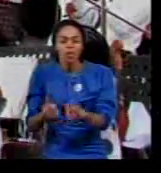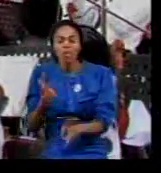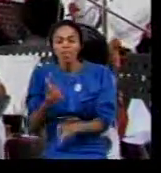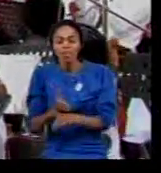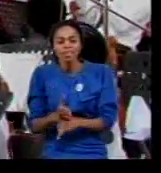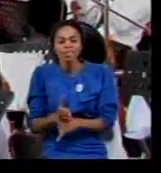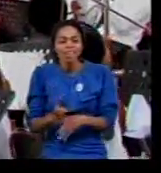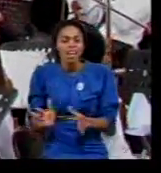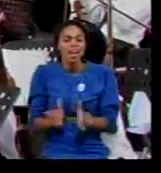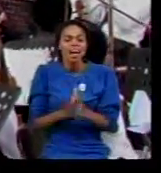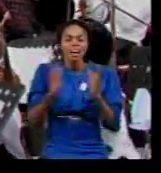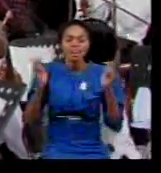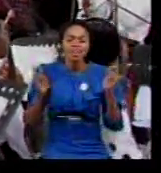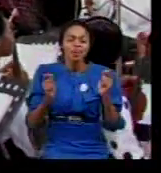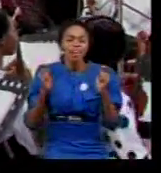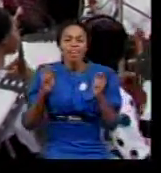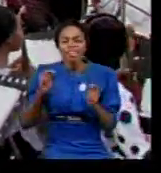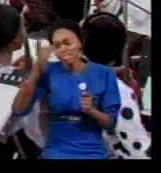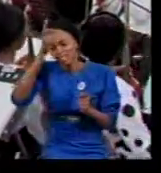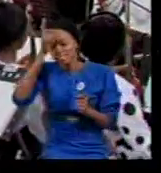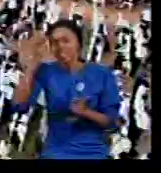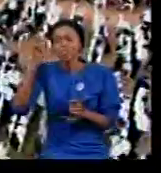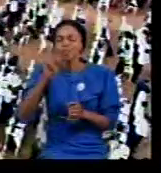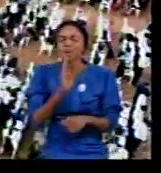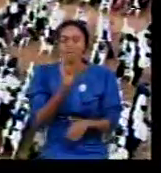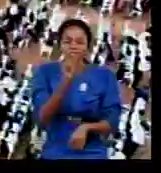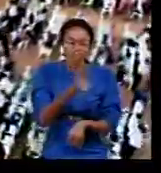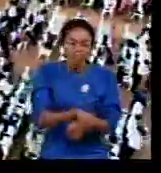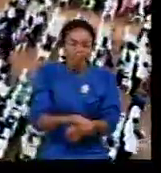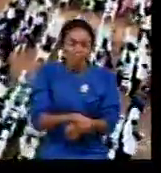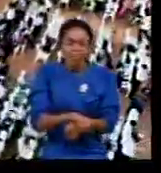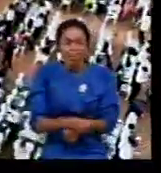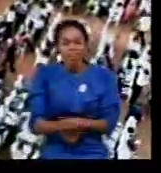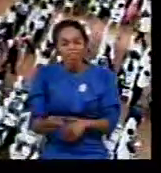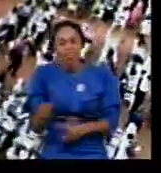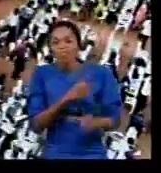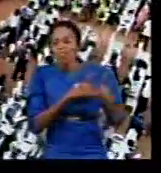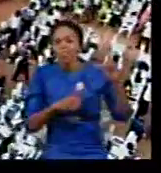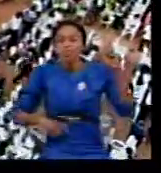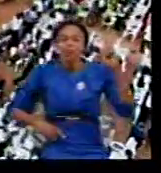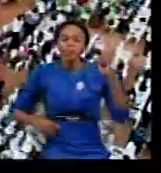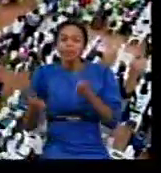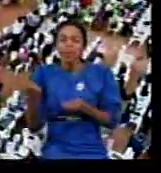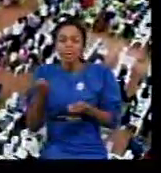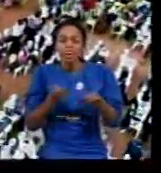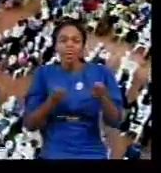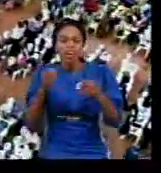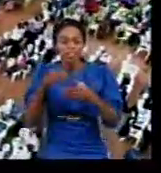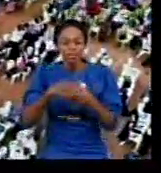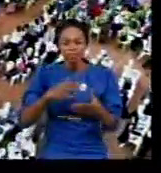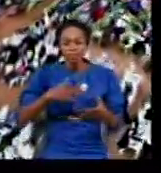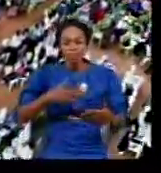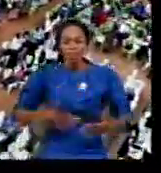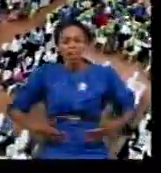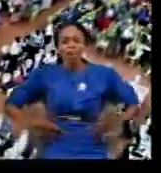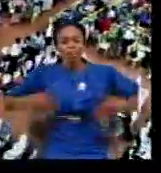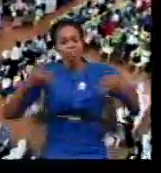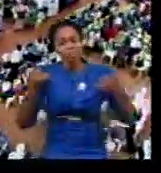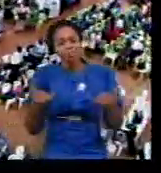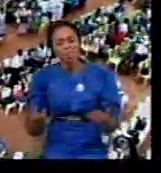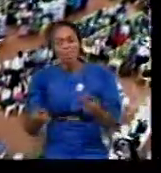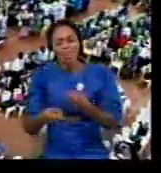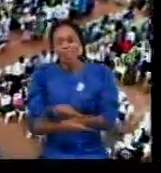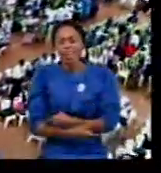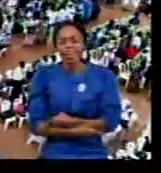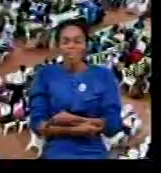These were the people a few verses ago that said, we're going to kill this man. How could he throw down the altar of Baal?